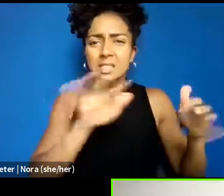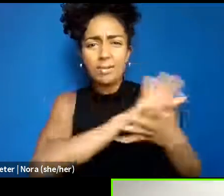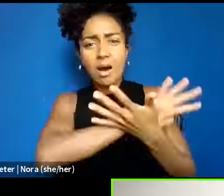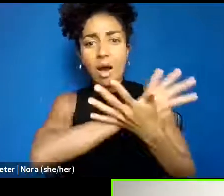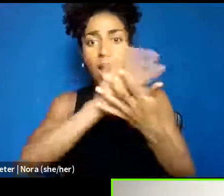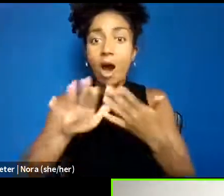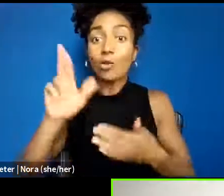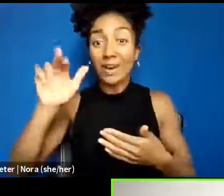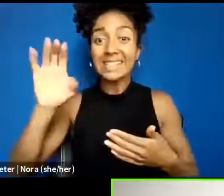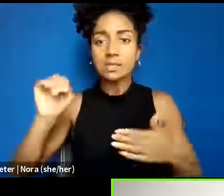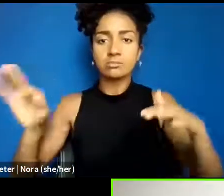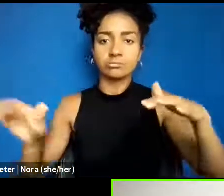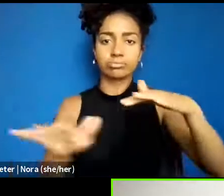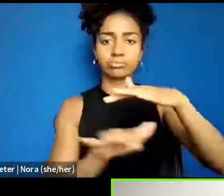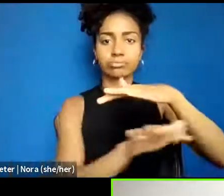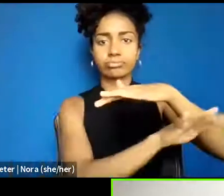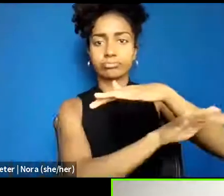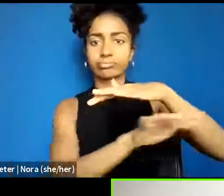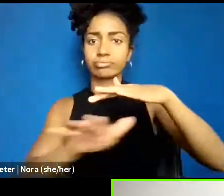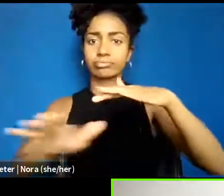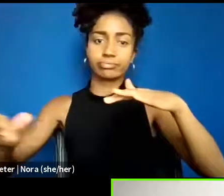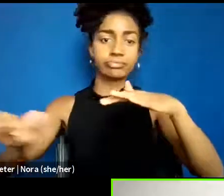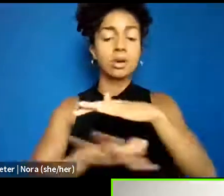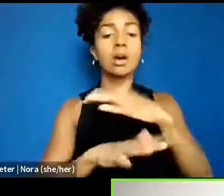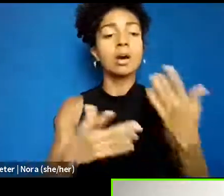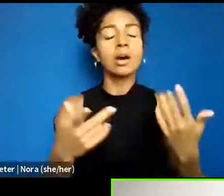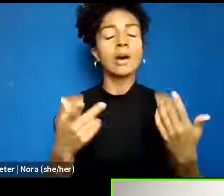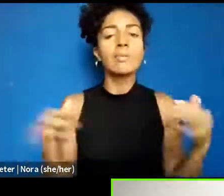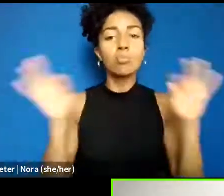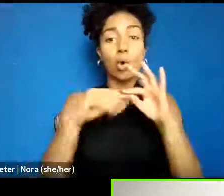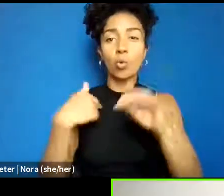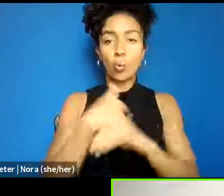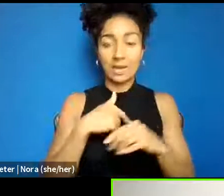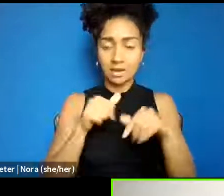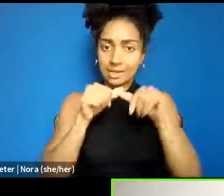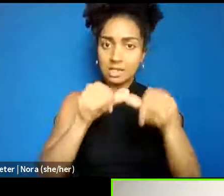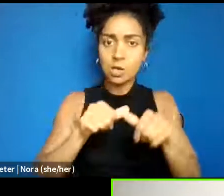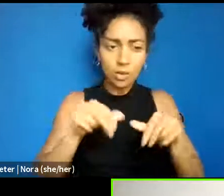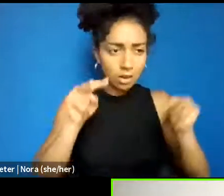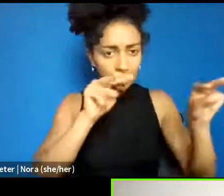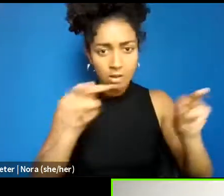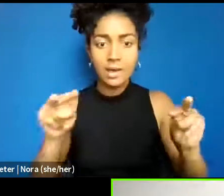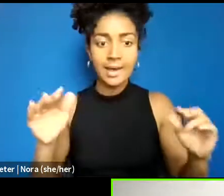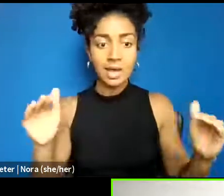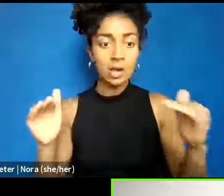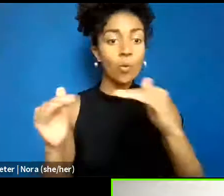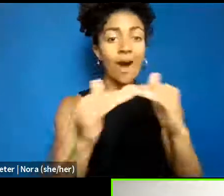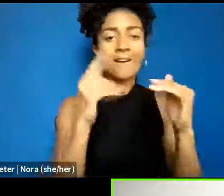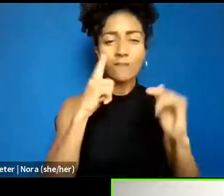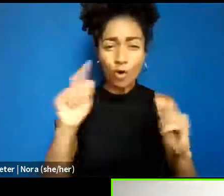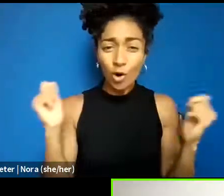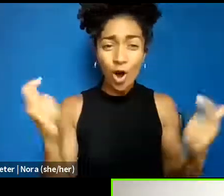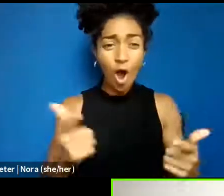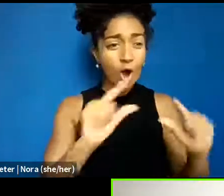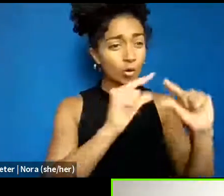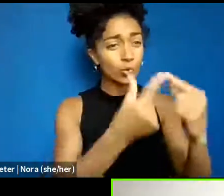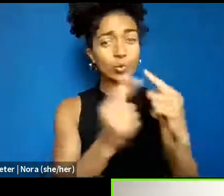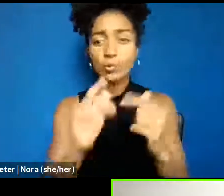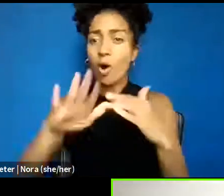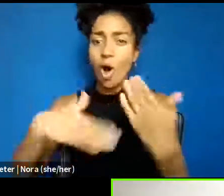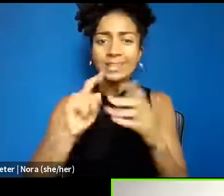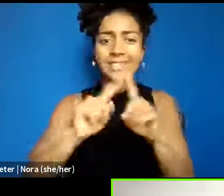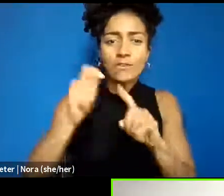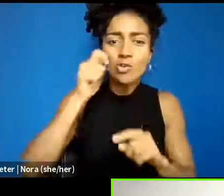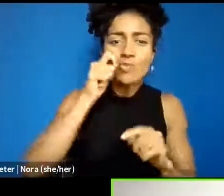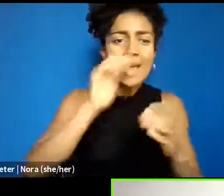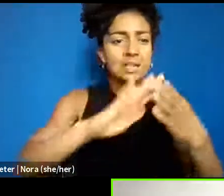have to be continually working towards equality for all races, for all groups, and striving to undo racism in your mind, in your